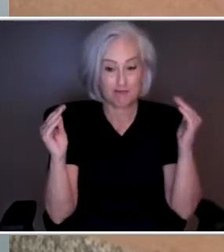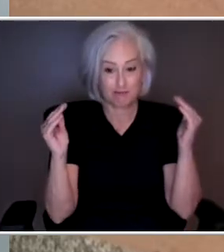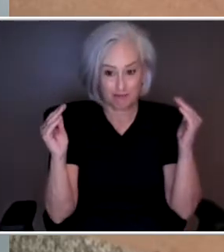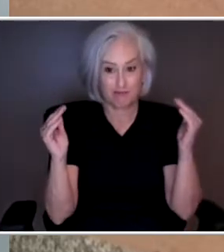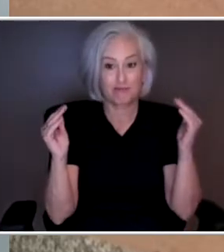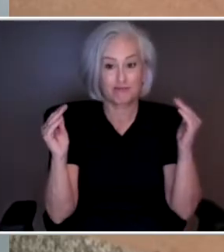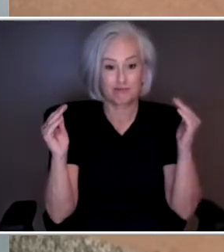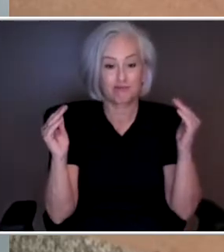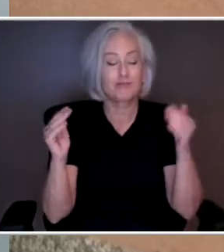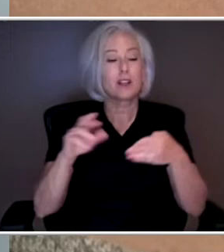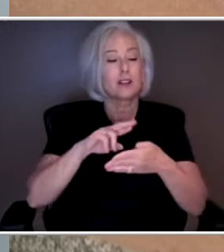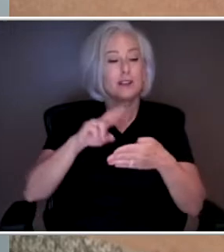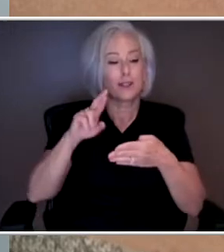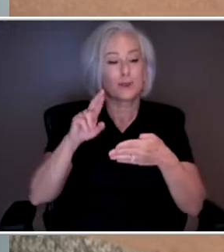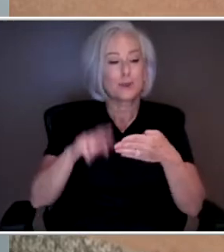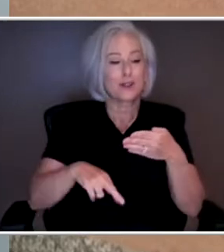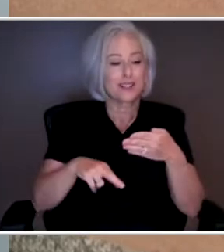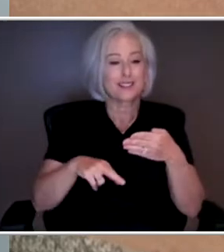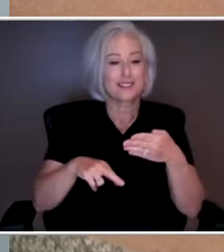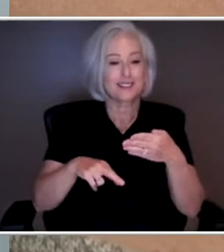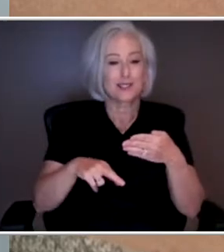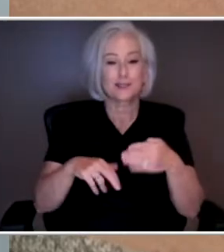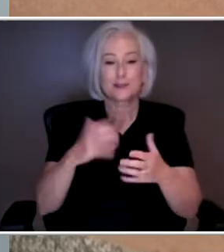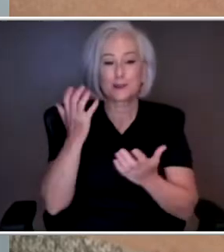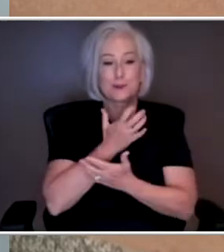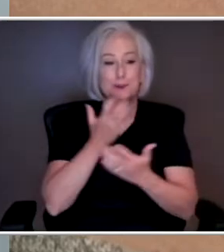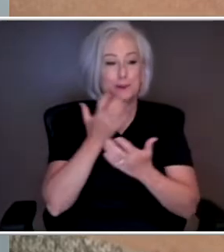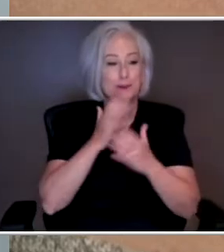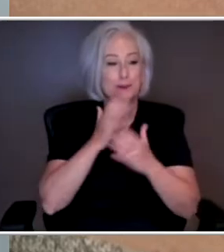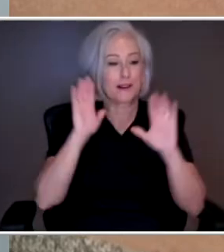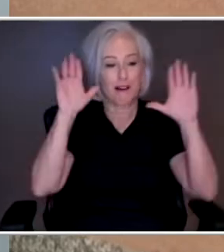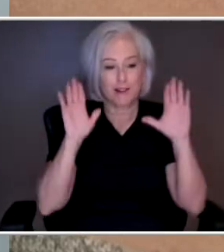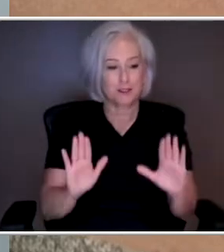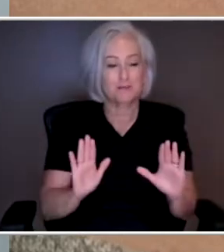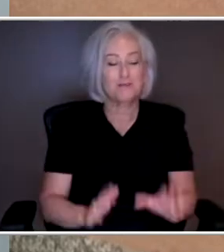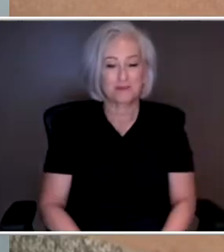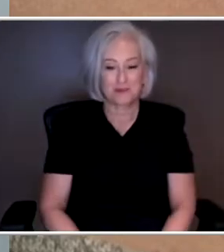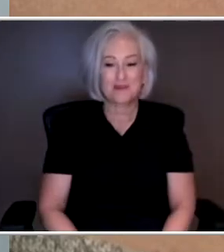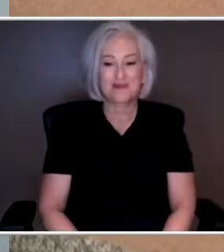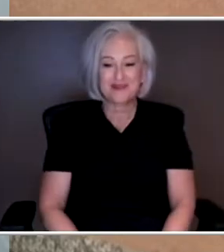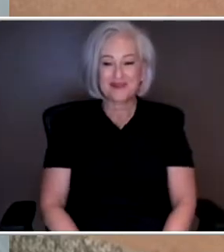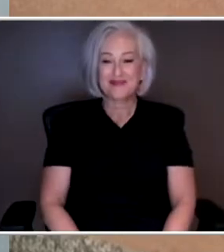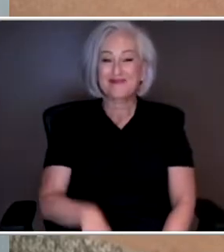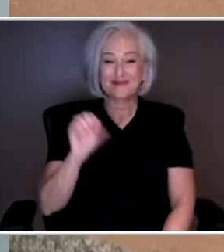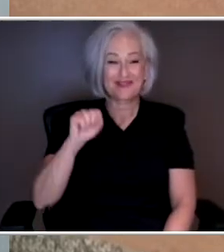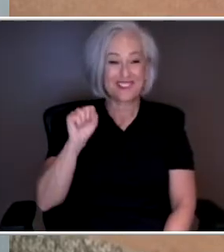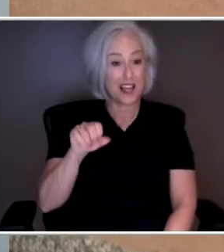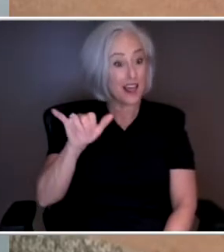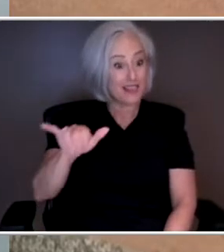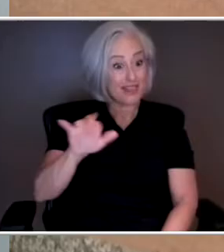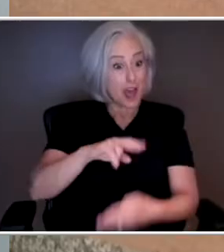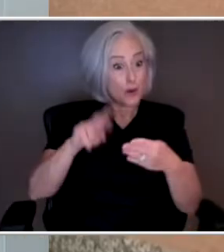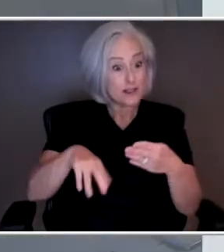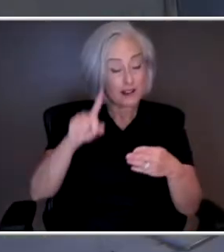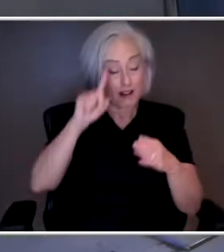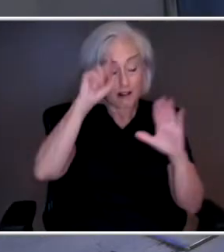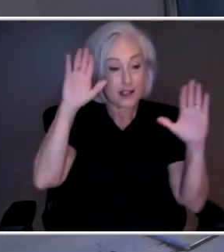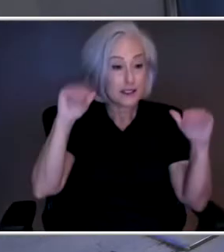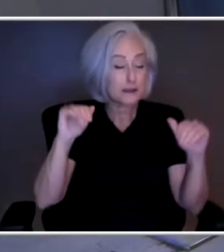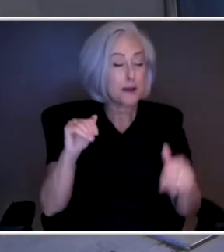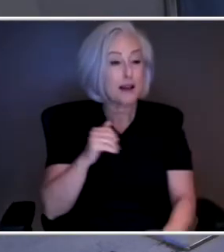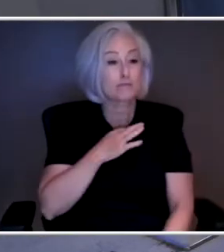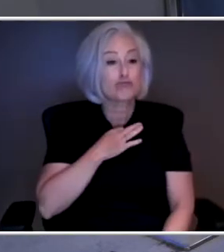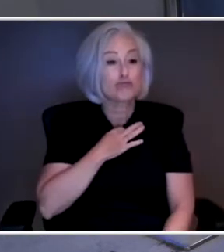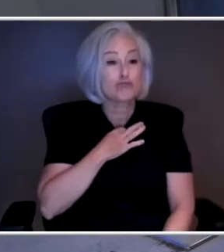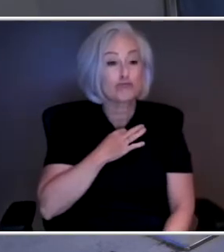the results were considered extremely good. Yeah, Dr. Mettering, is this the result you expect to see from someone like